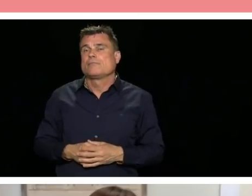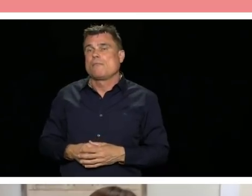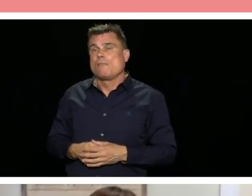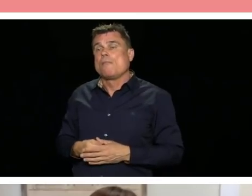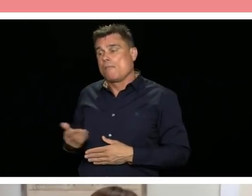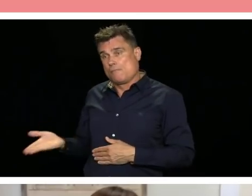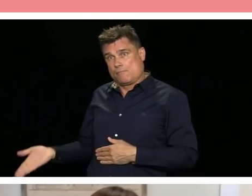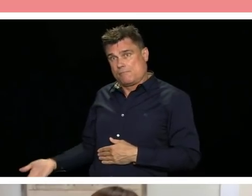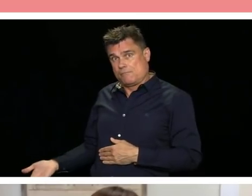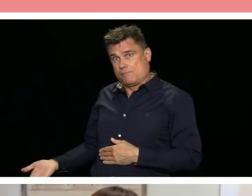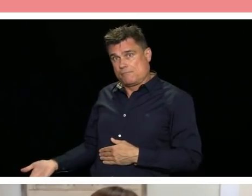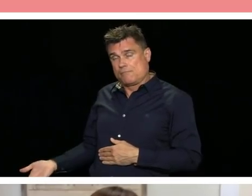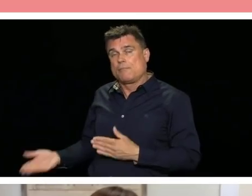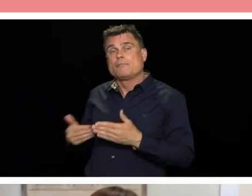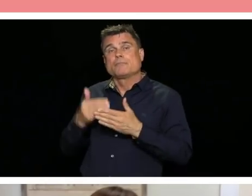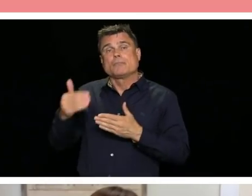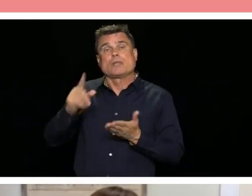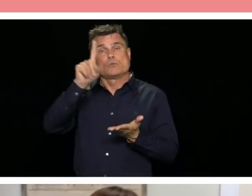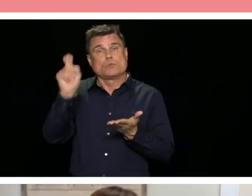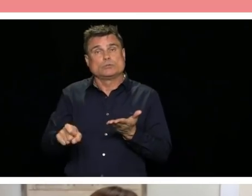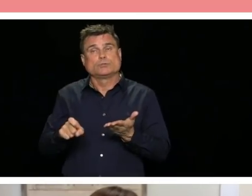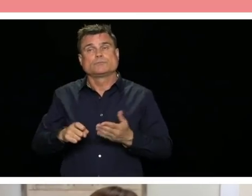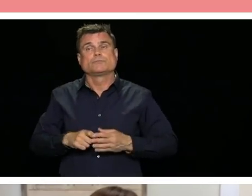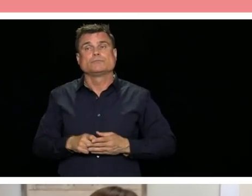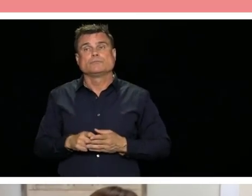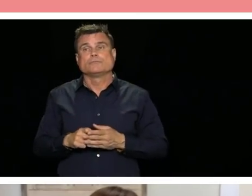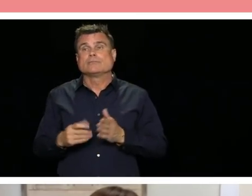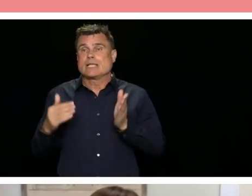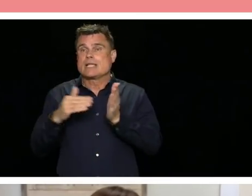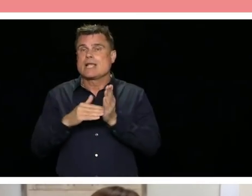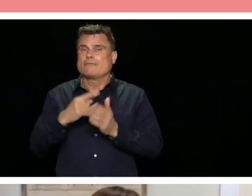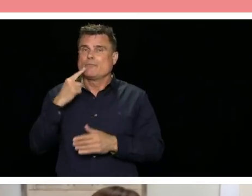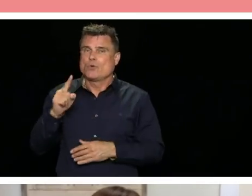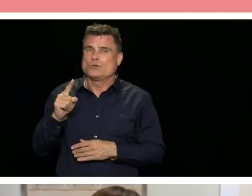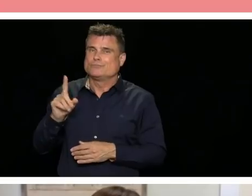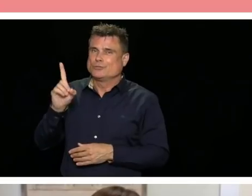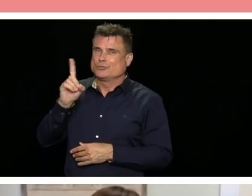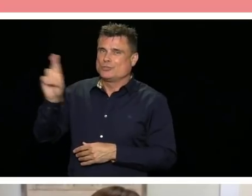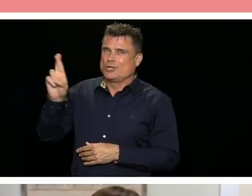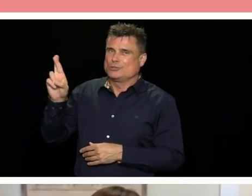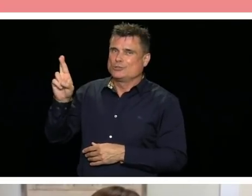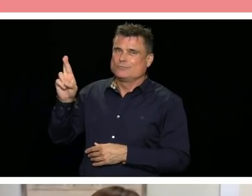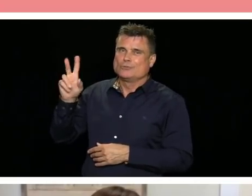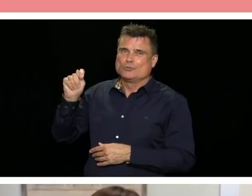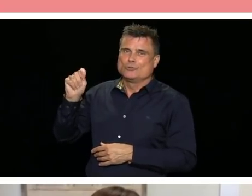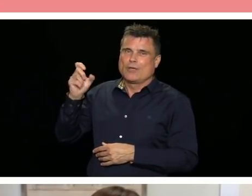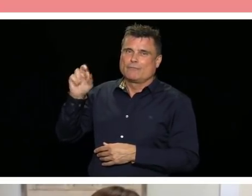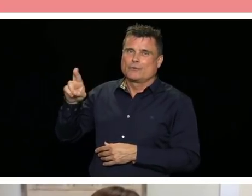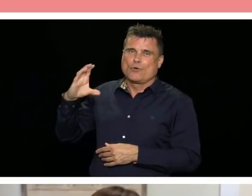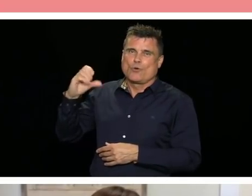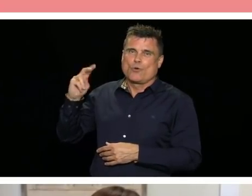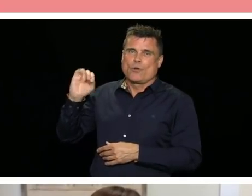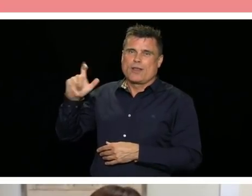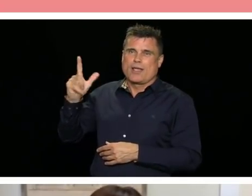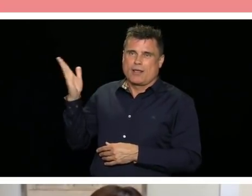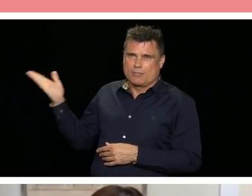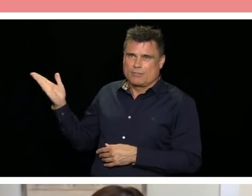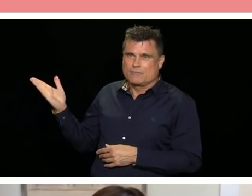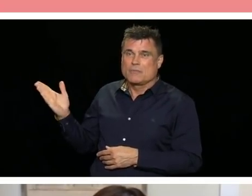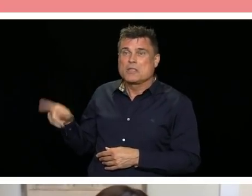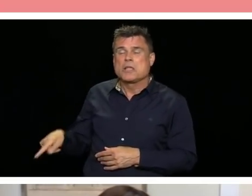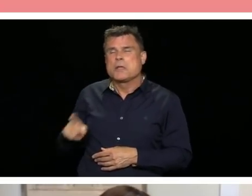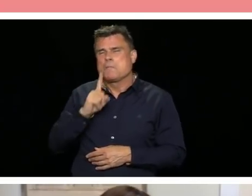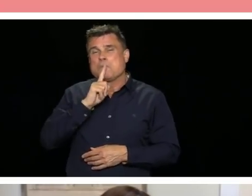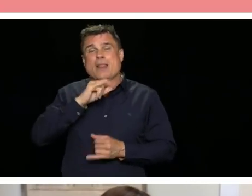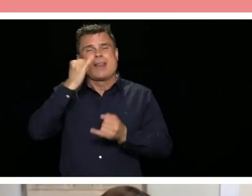last question that I'm going to ask for now is, well, it's not the last question. It's